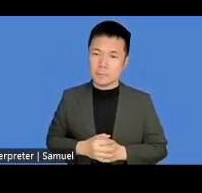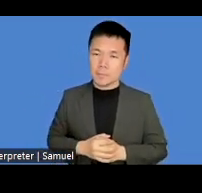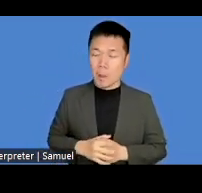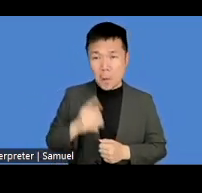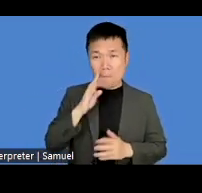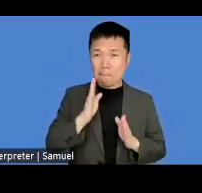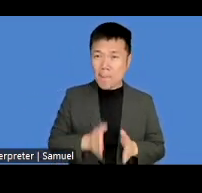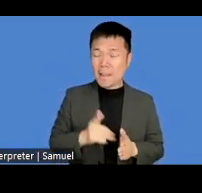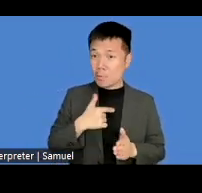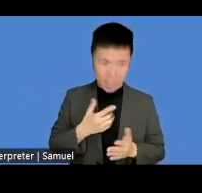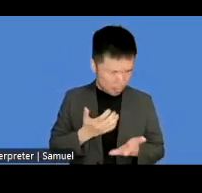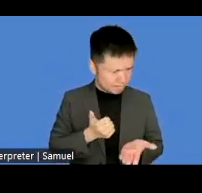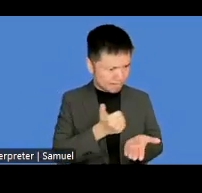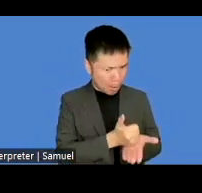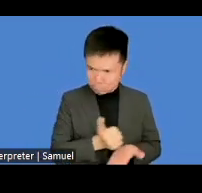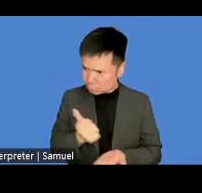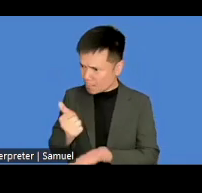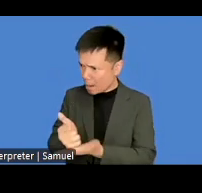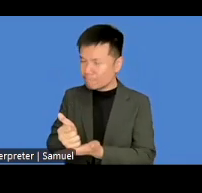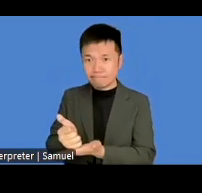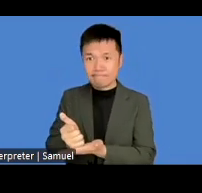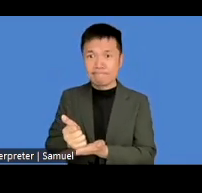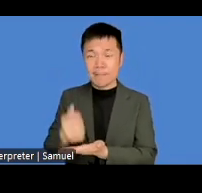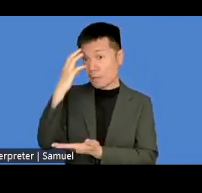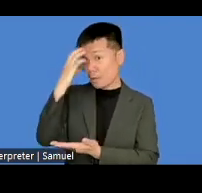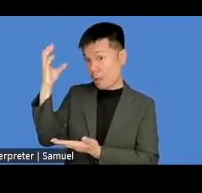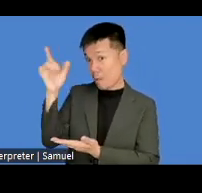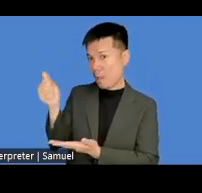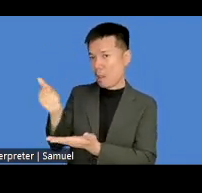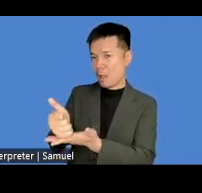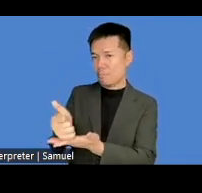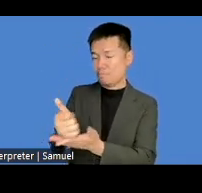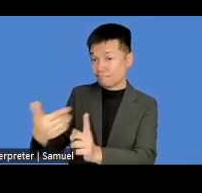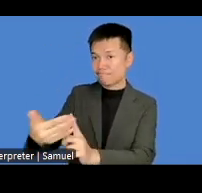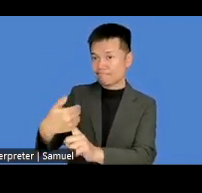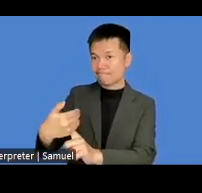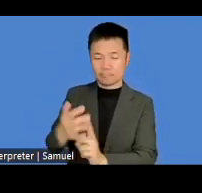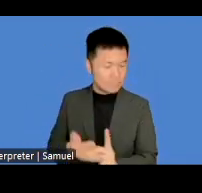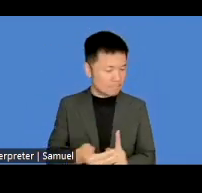interventions, safety interventions, but we're not able to identify them and